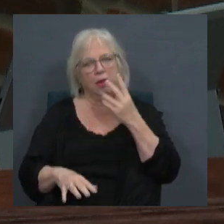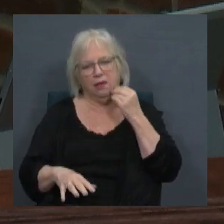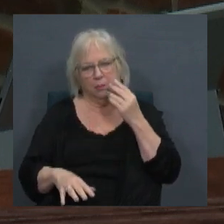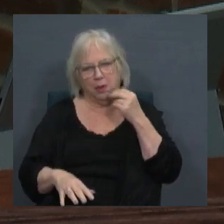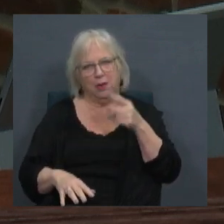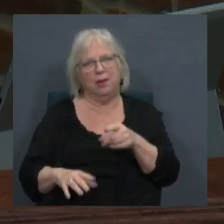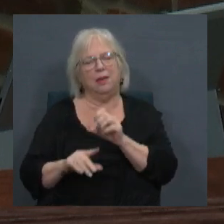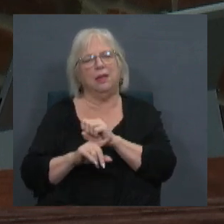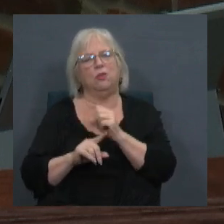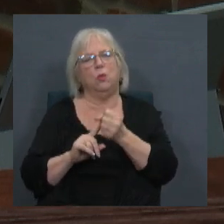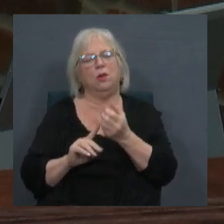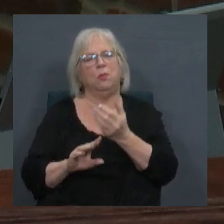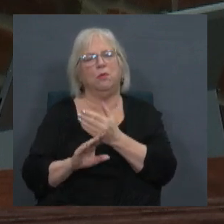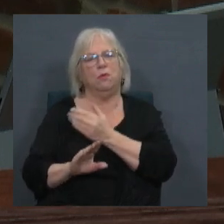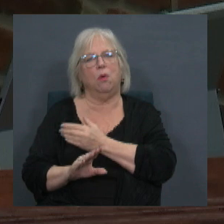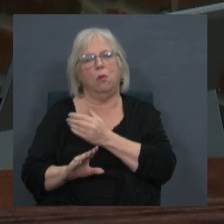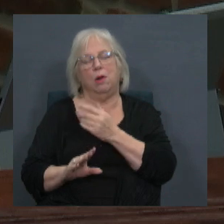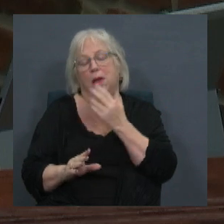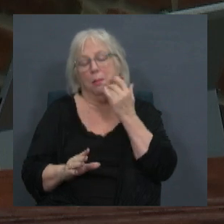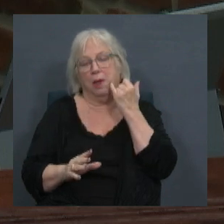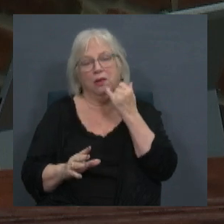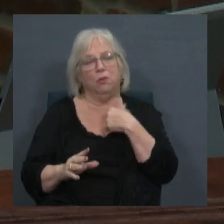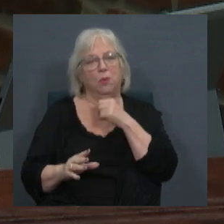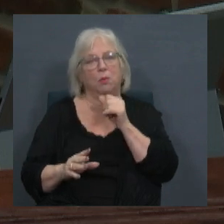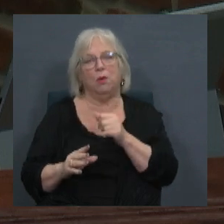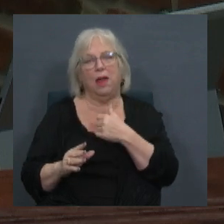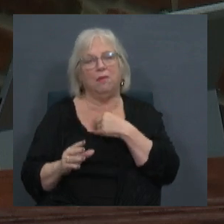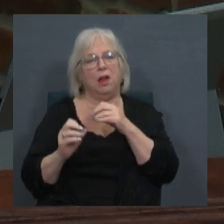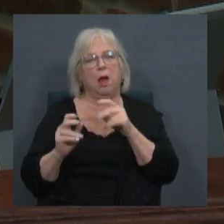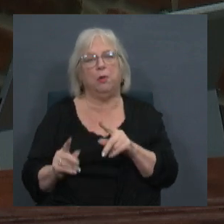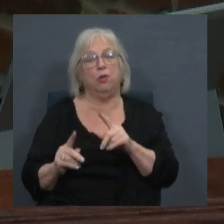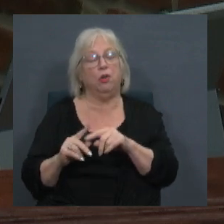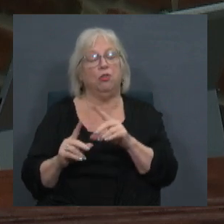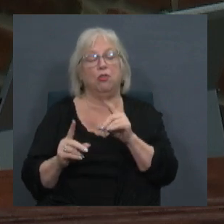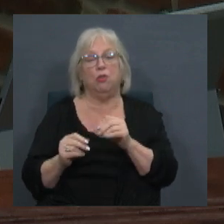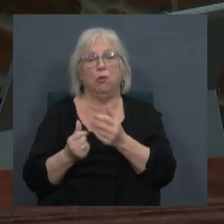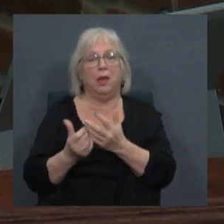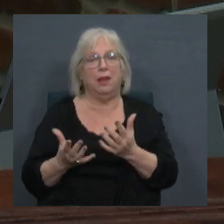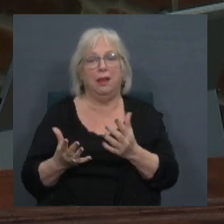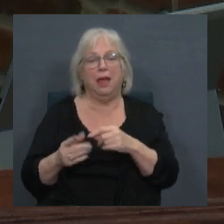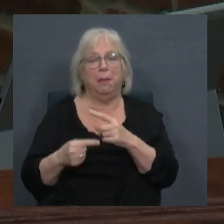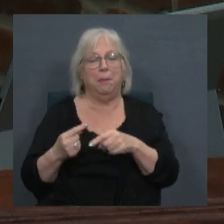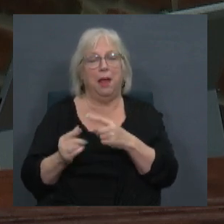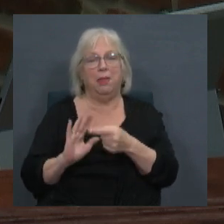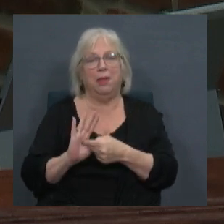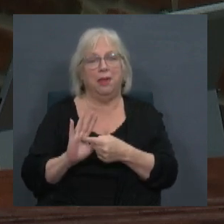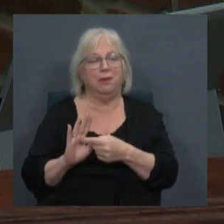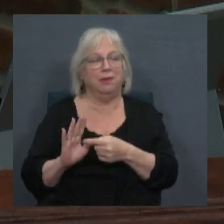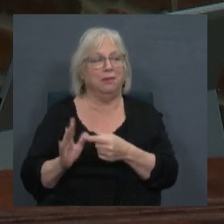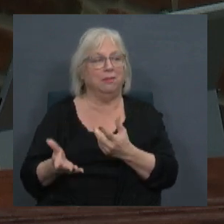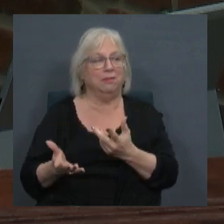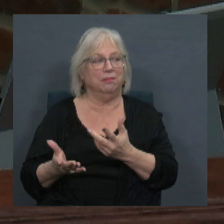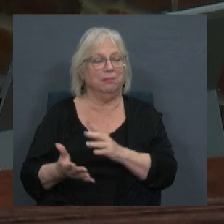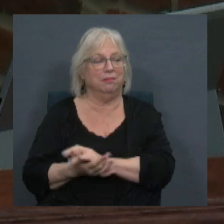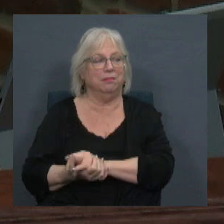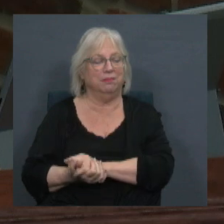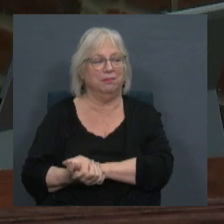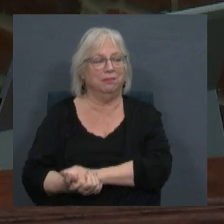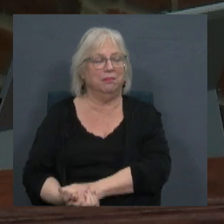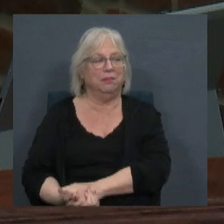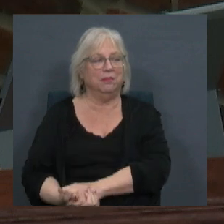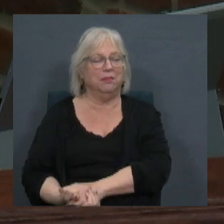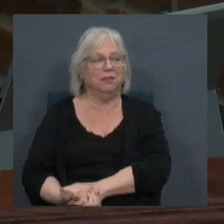imagine that we may not have an opportunity to do anything but vote this, decline the